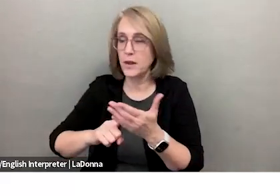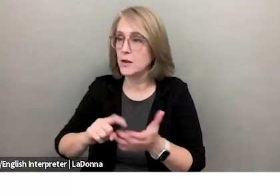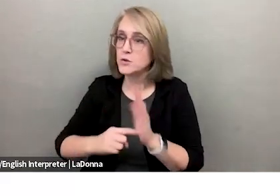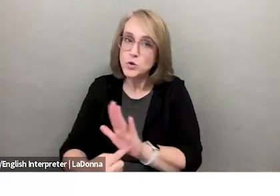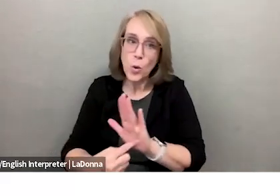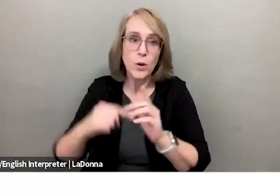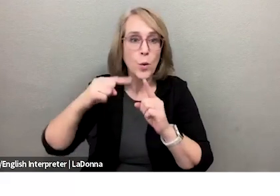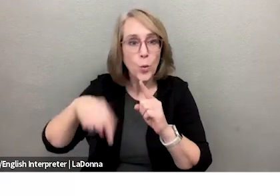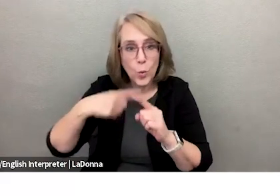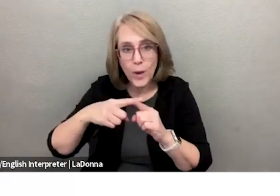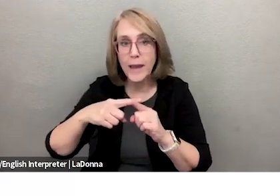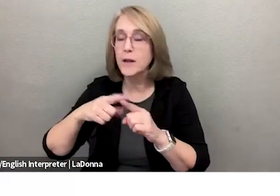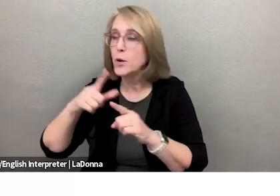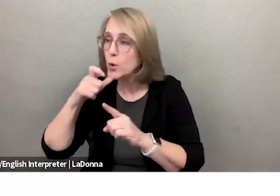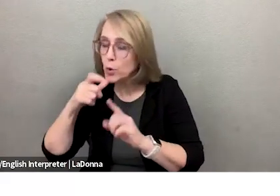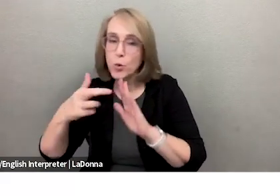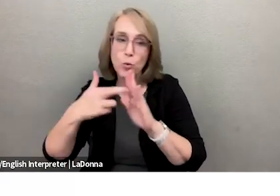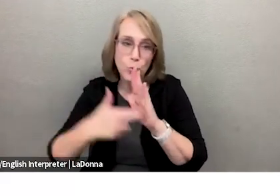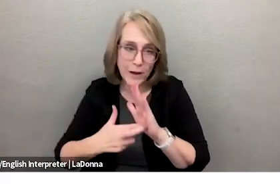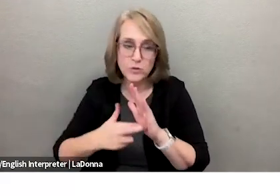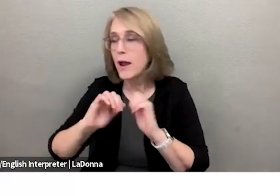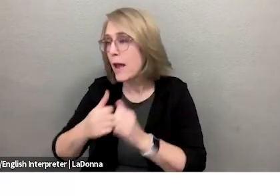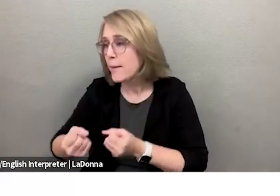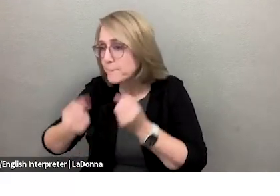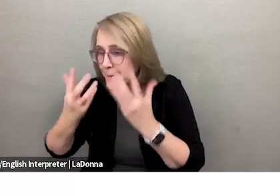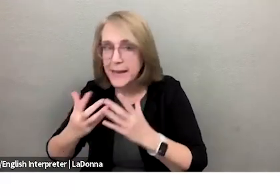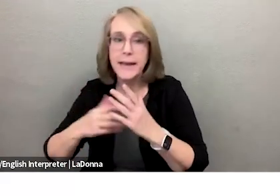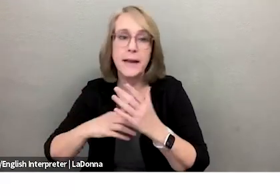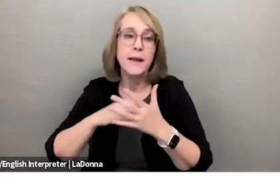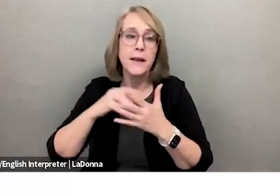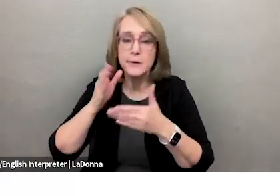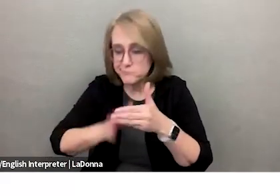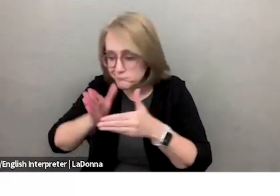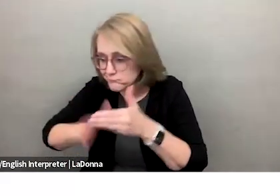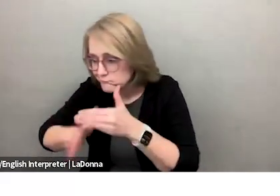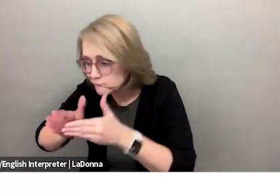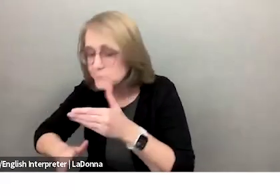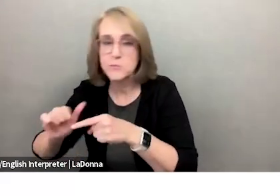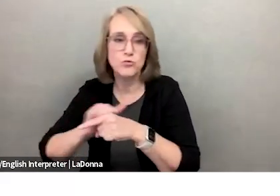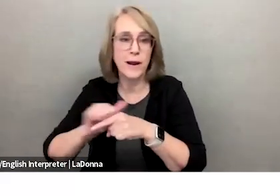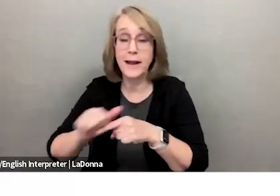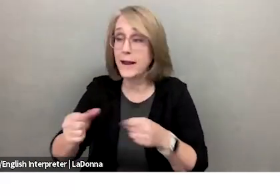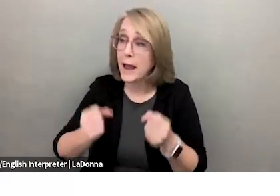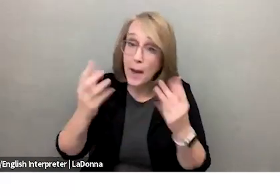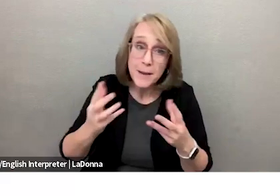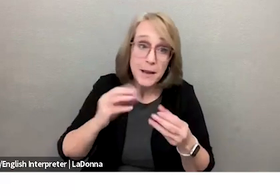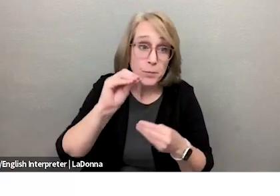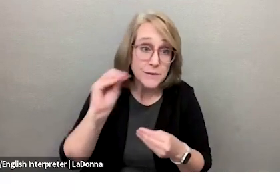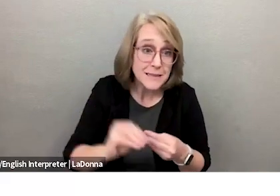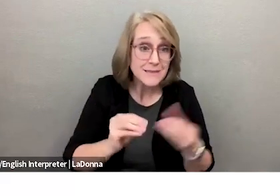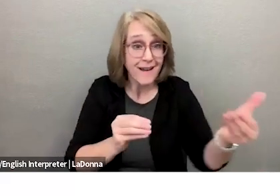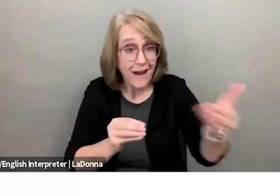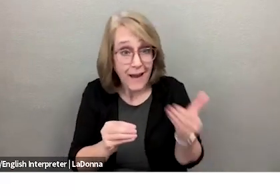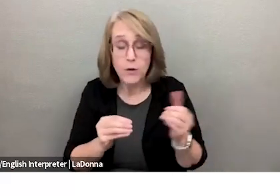when people, who they are when they register, how many are making it through training, how many are getting jobs, how many are getting their